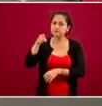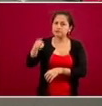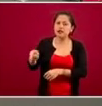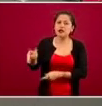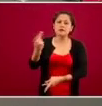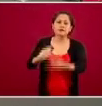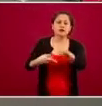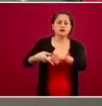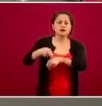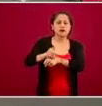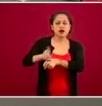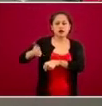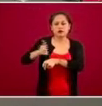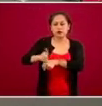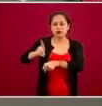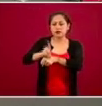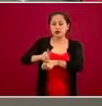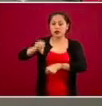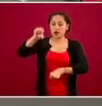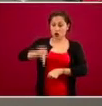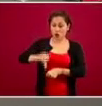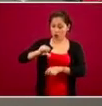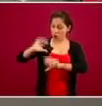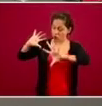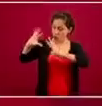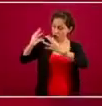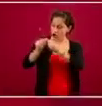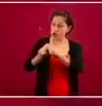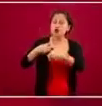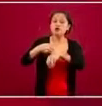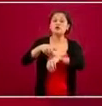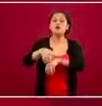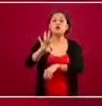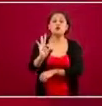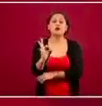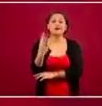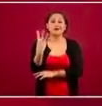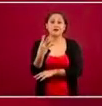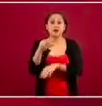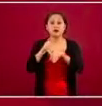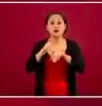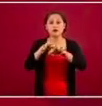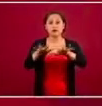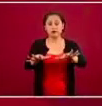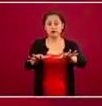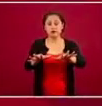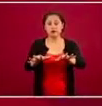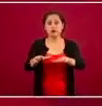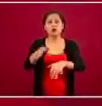communicators, journalists who have been here every day. This is the 44th